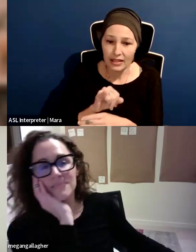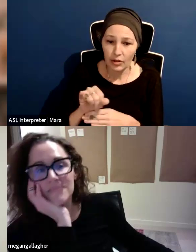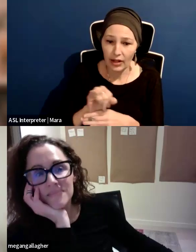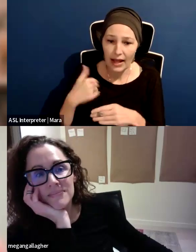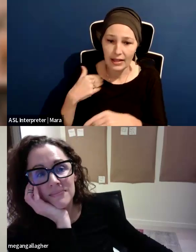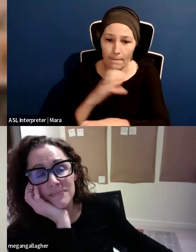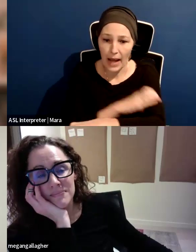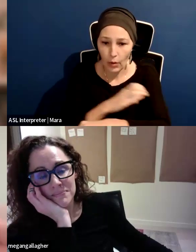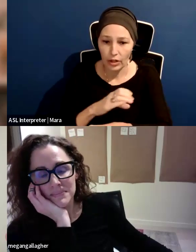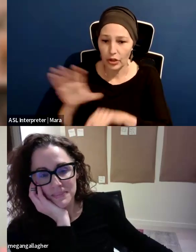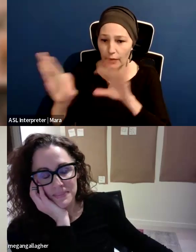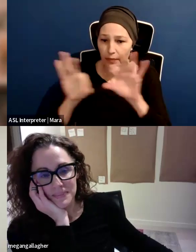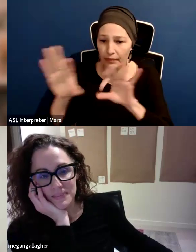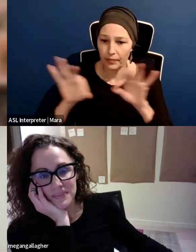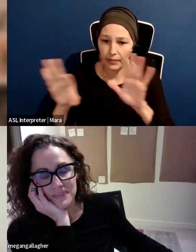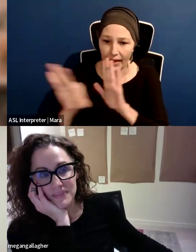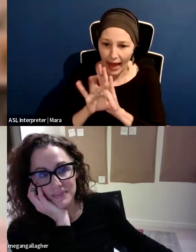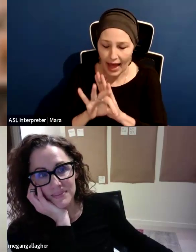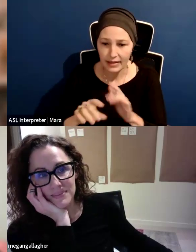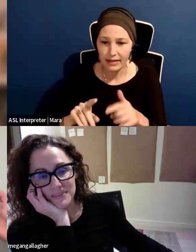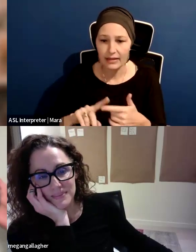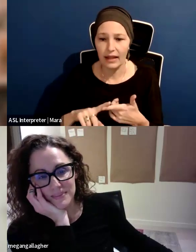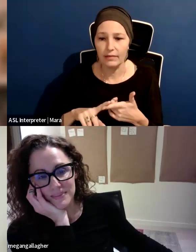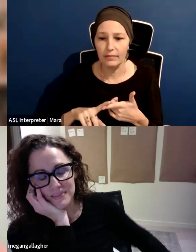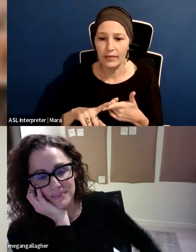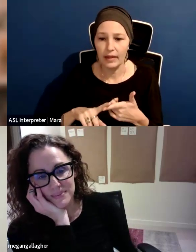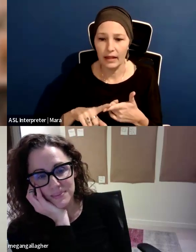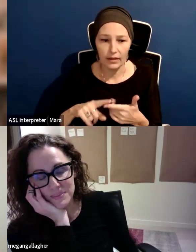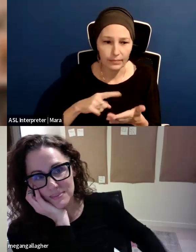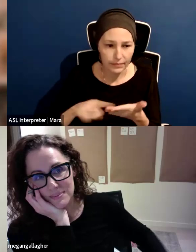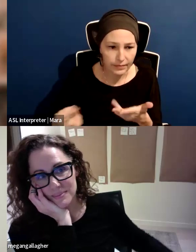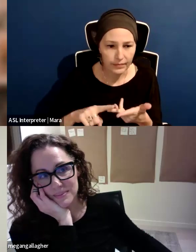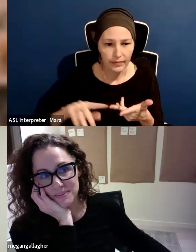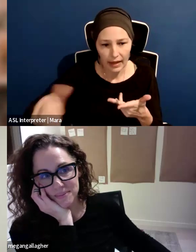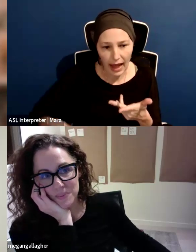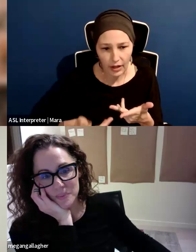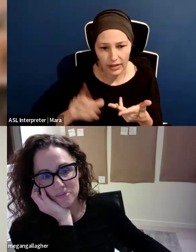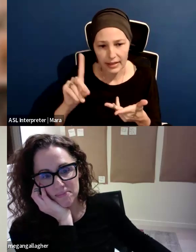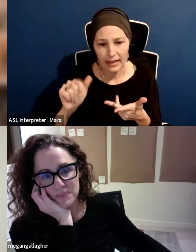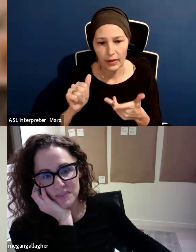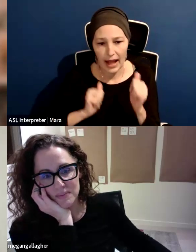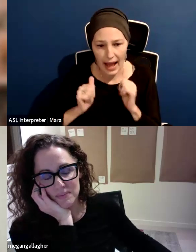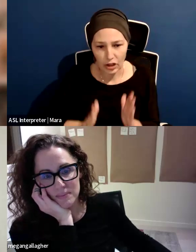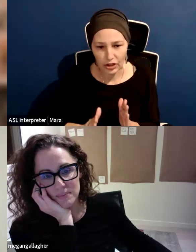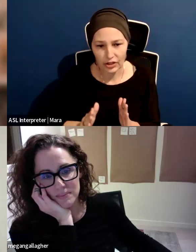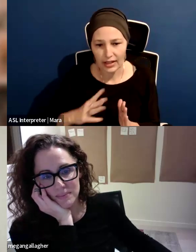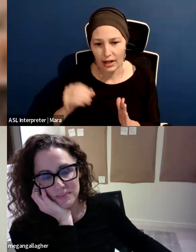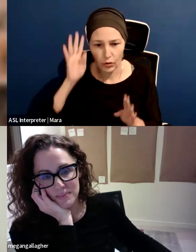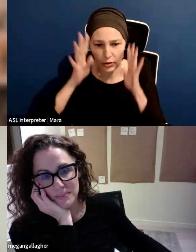cast and commission and employ disabled actors and creatives and filmmakers, because I just